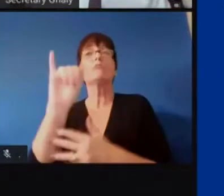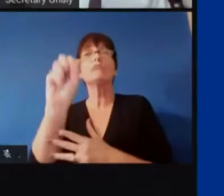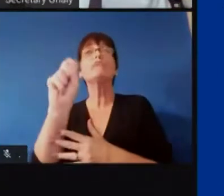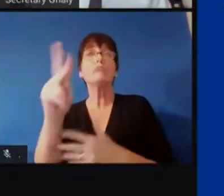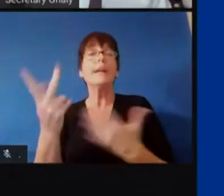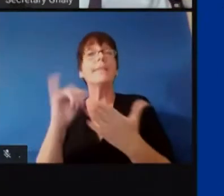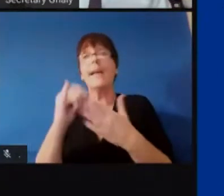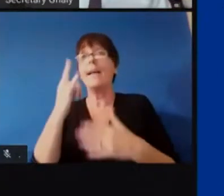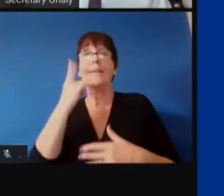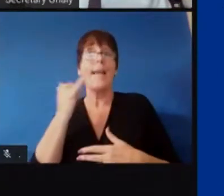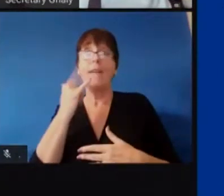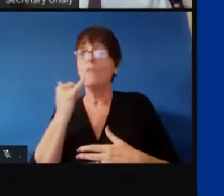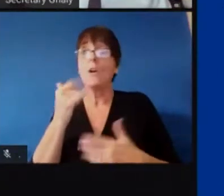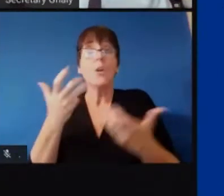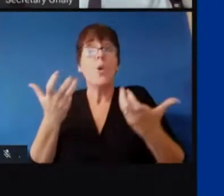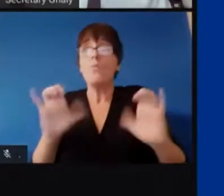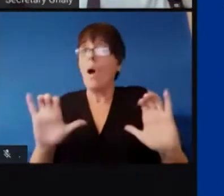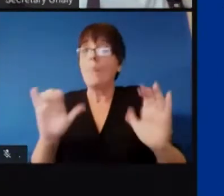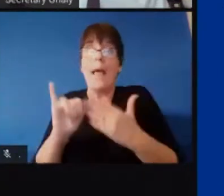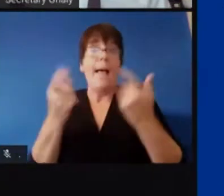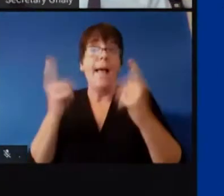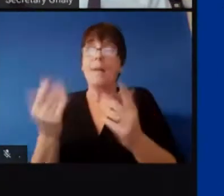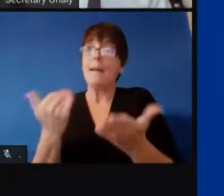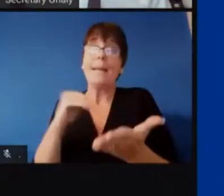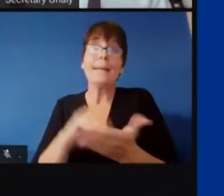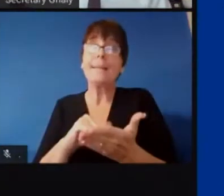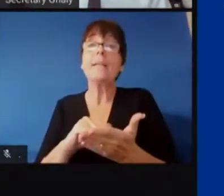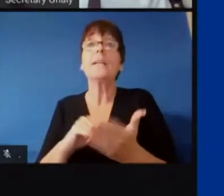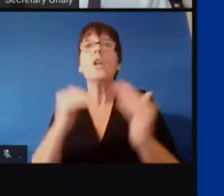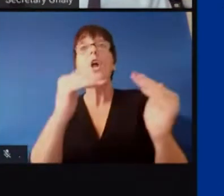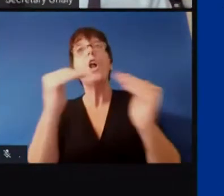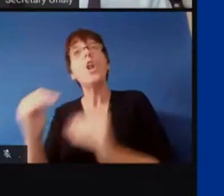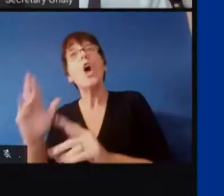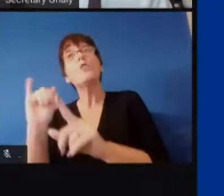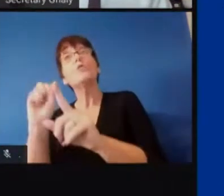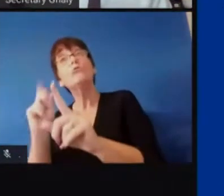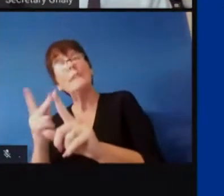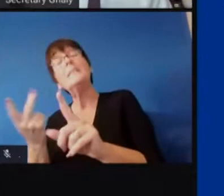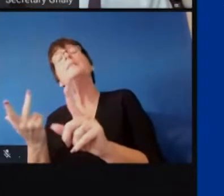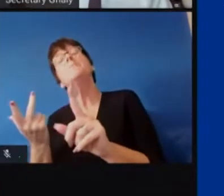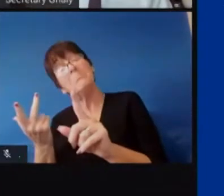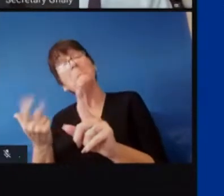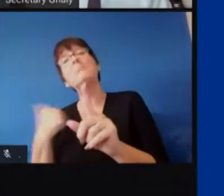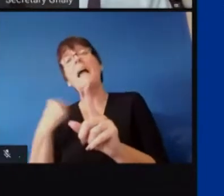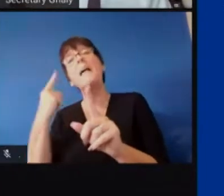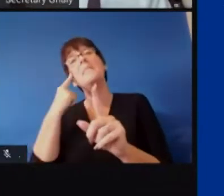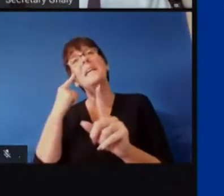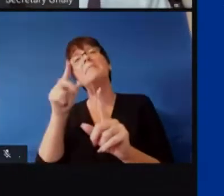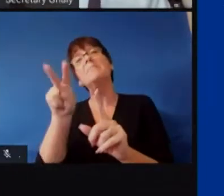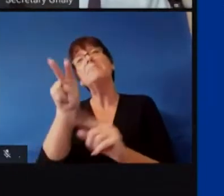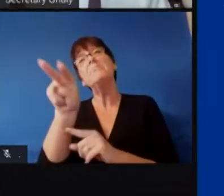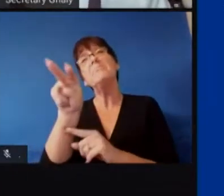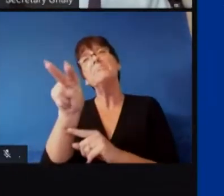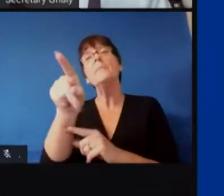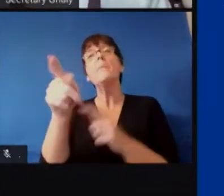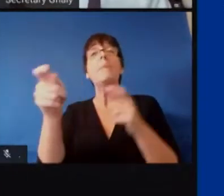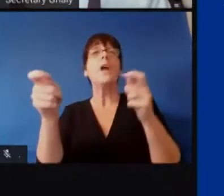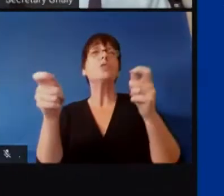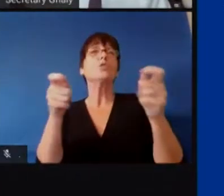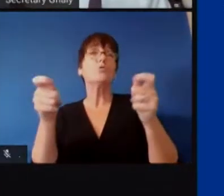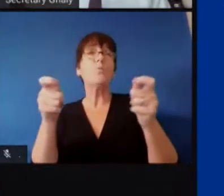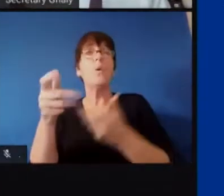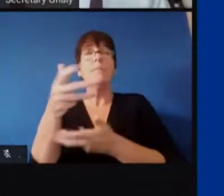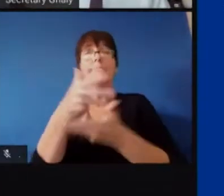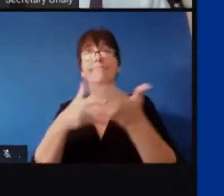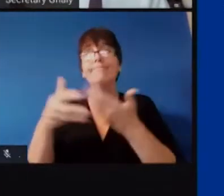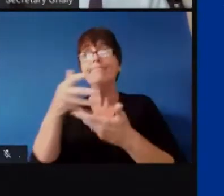that California just doesn't want to see. On the lower risk setting side, really, I think about this as controlled mixing, where